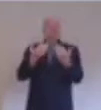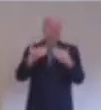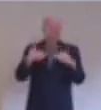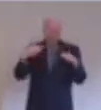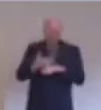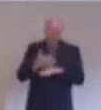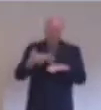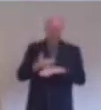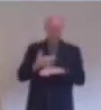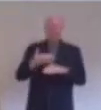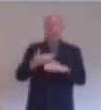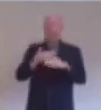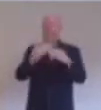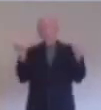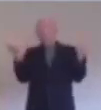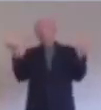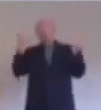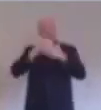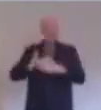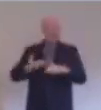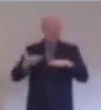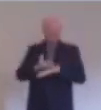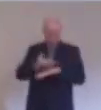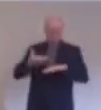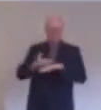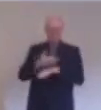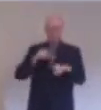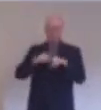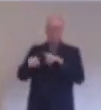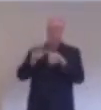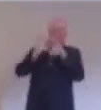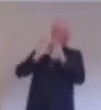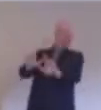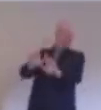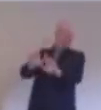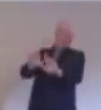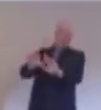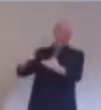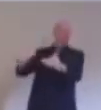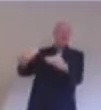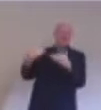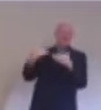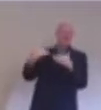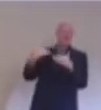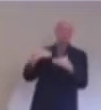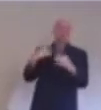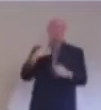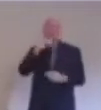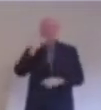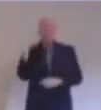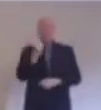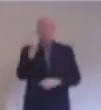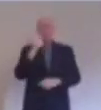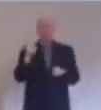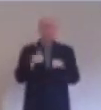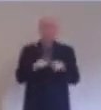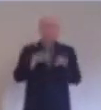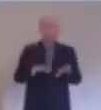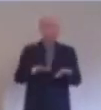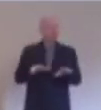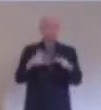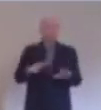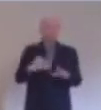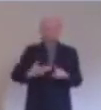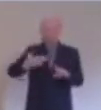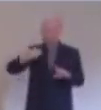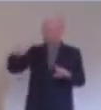repel this virus, and we will succeed, just as this country has seen off every alien invader